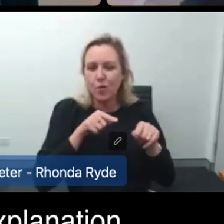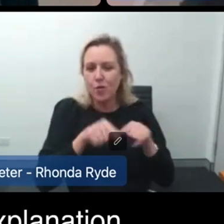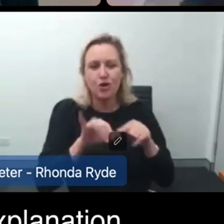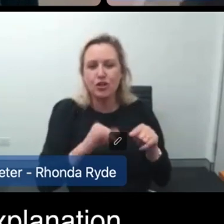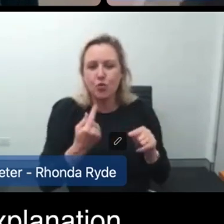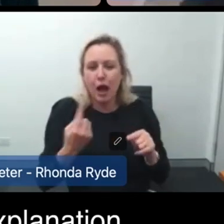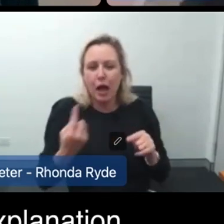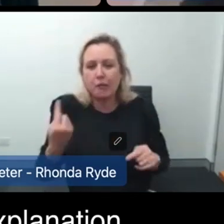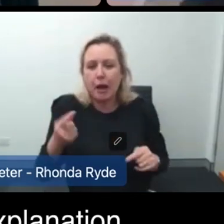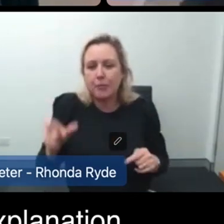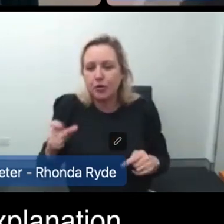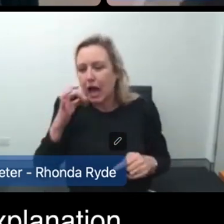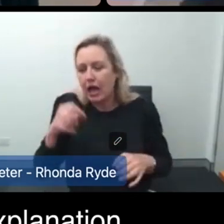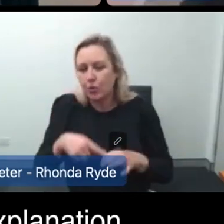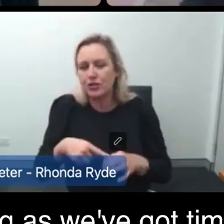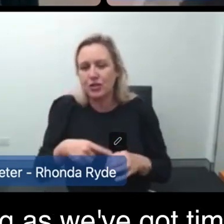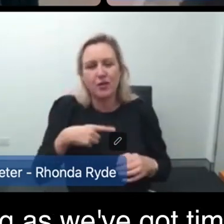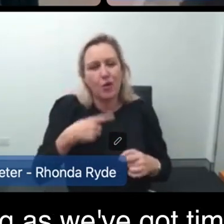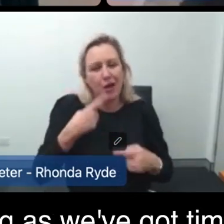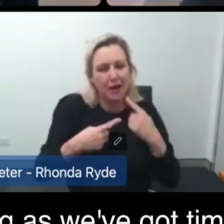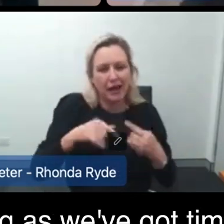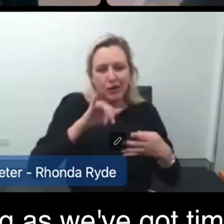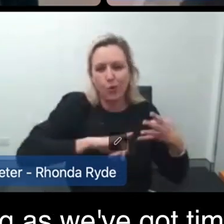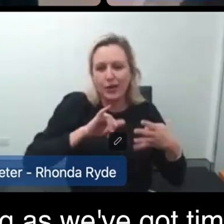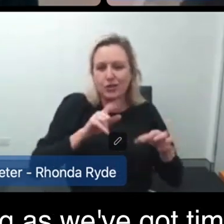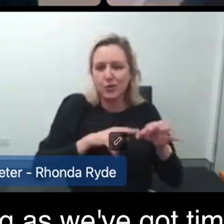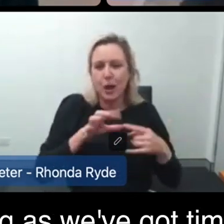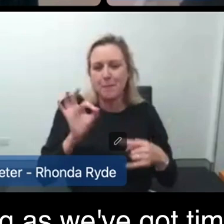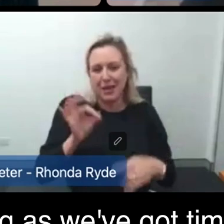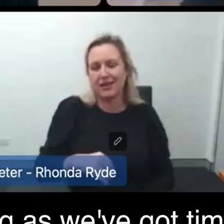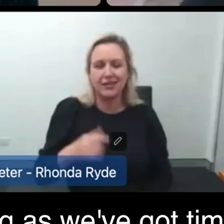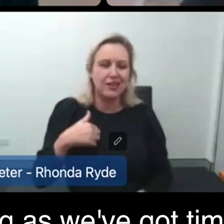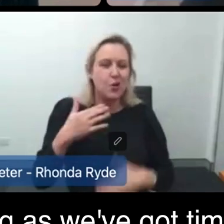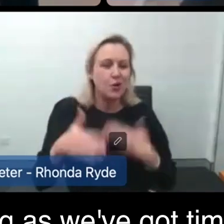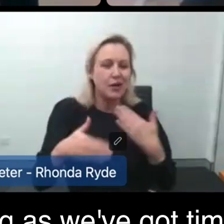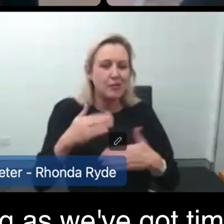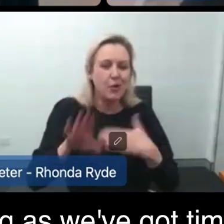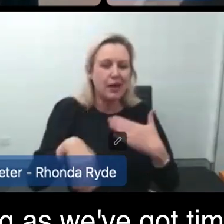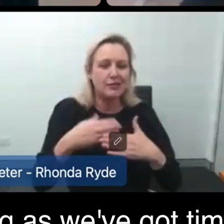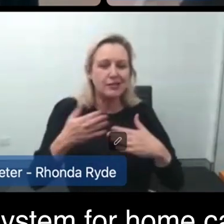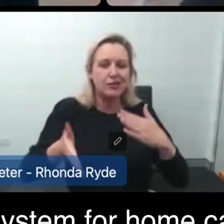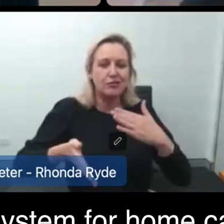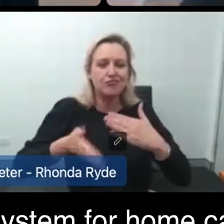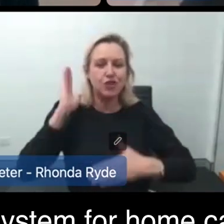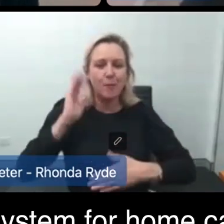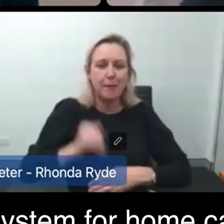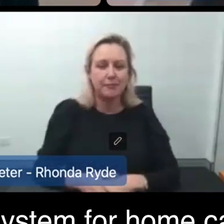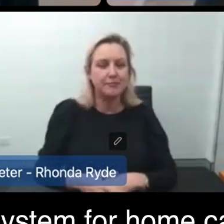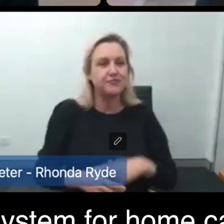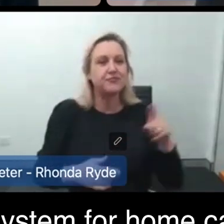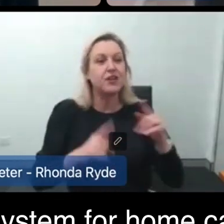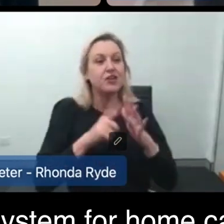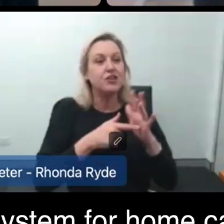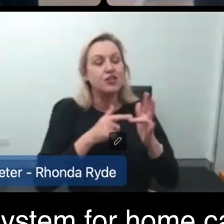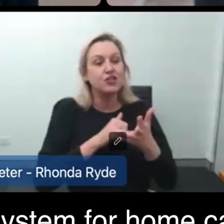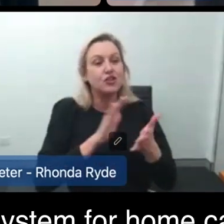So that's sort of an explanation, and we'll keep going for as long as we've got time. Josh, will there be a star